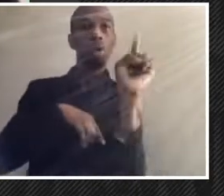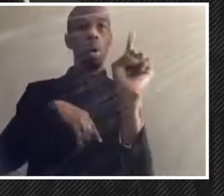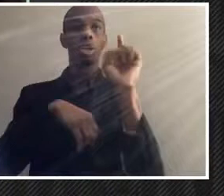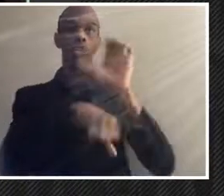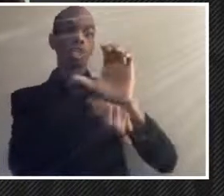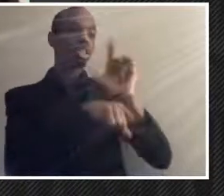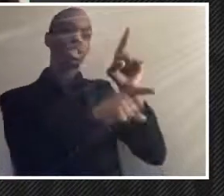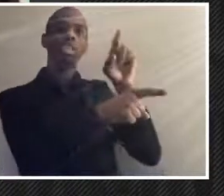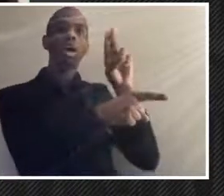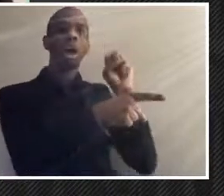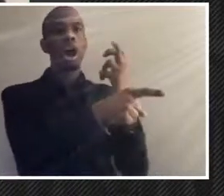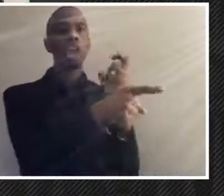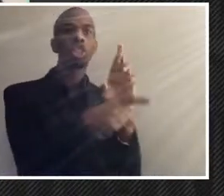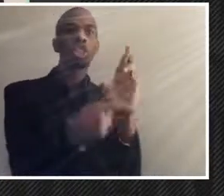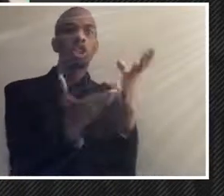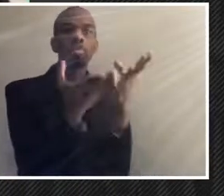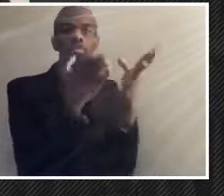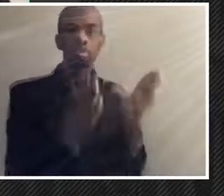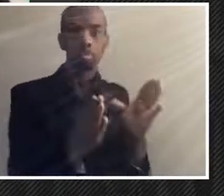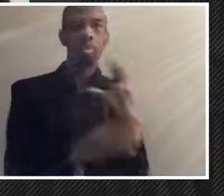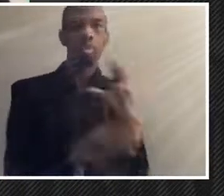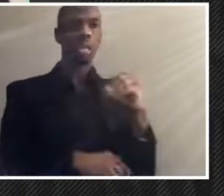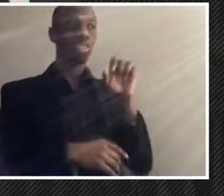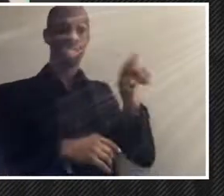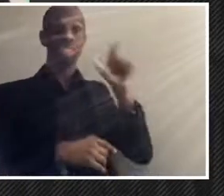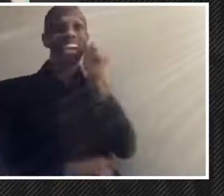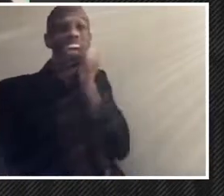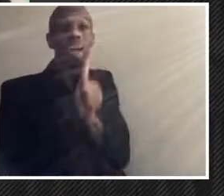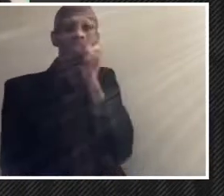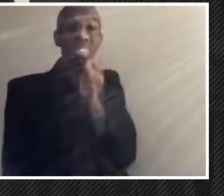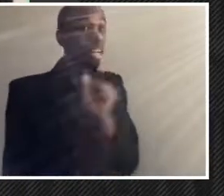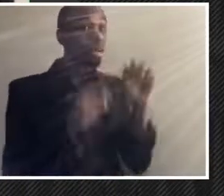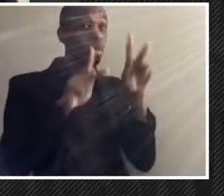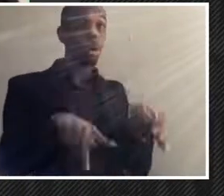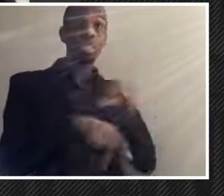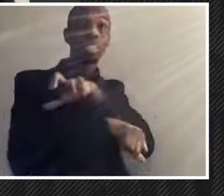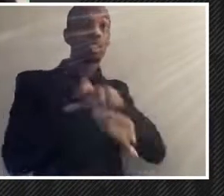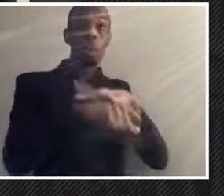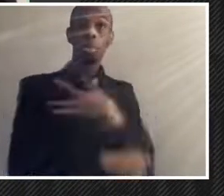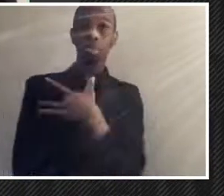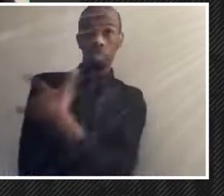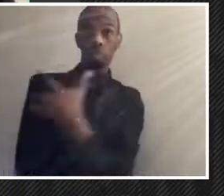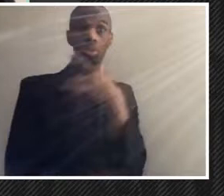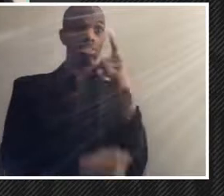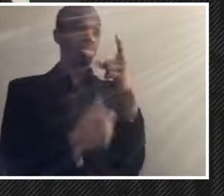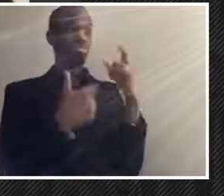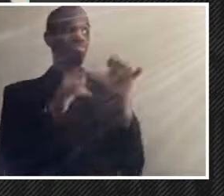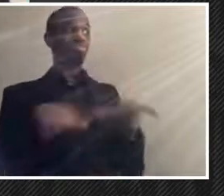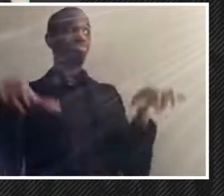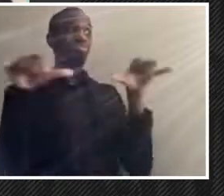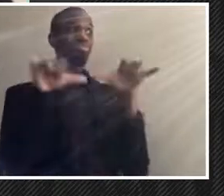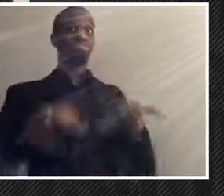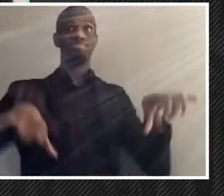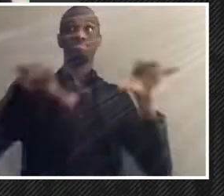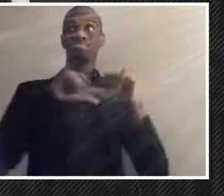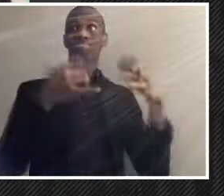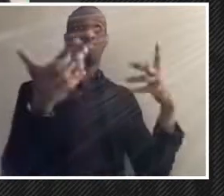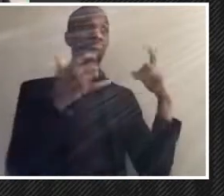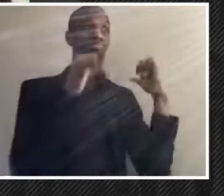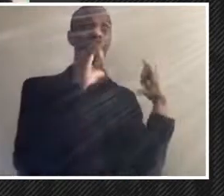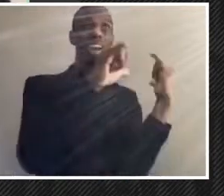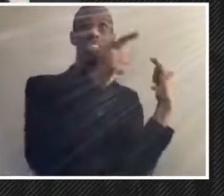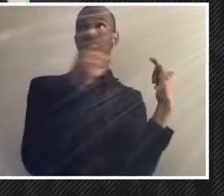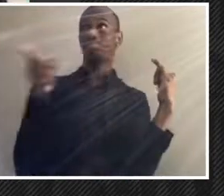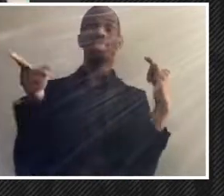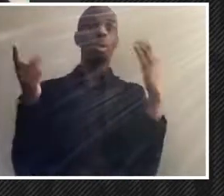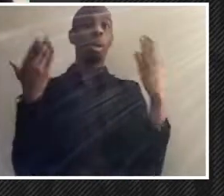like, she's an everyday person, as everyday as an everyday person can be. She probably has a Michelle Obama tote bag and watching Wolf